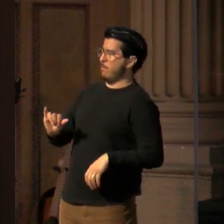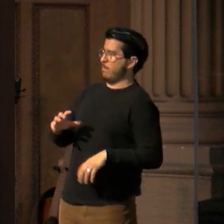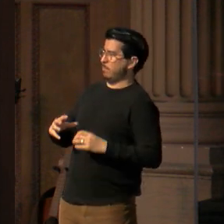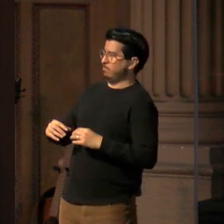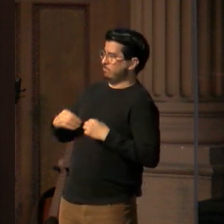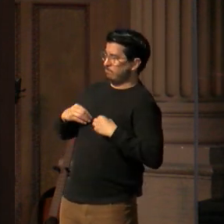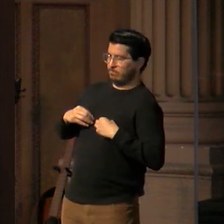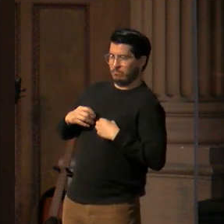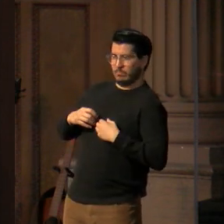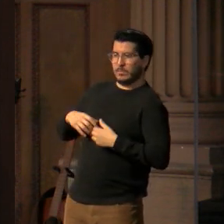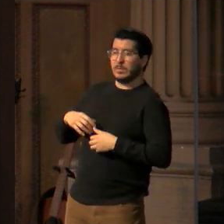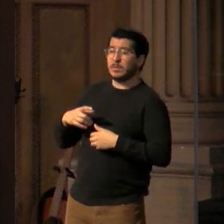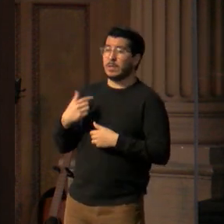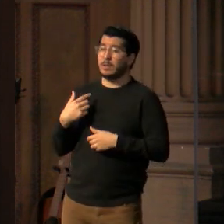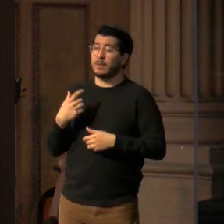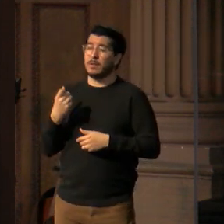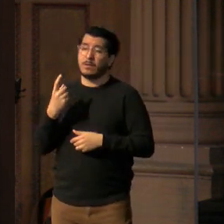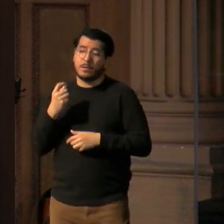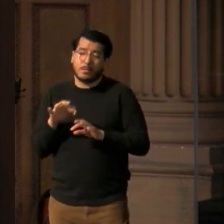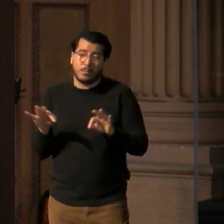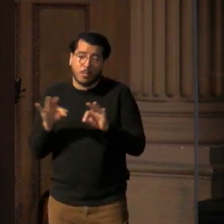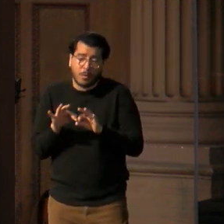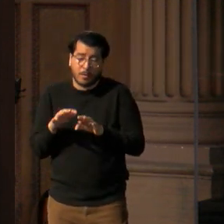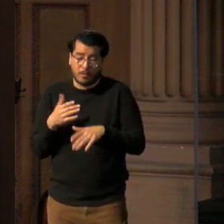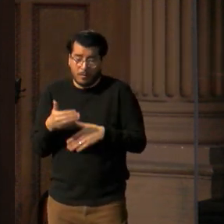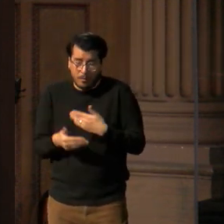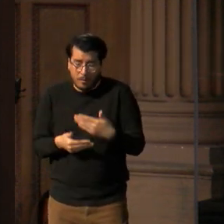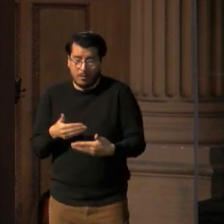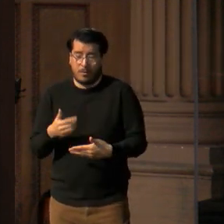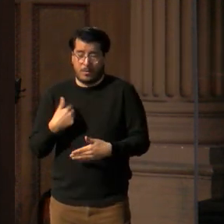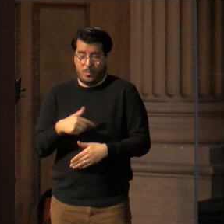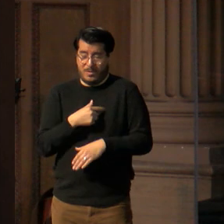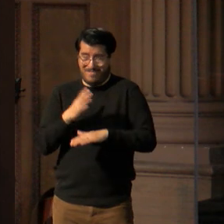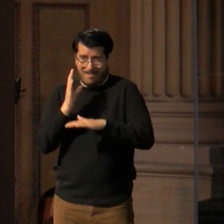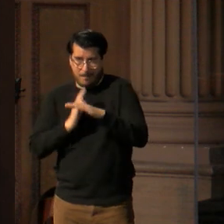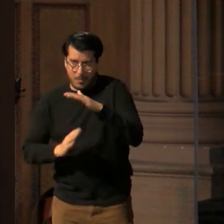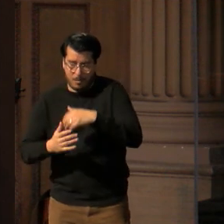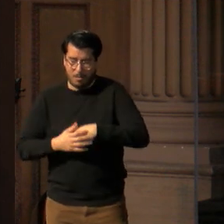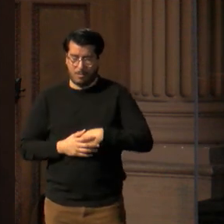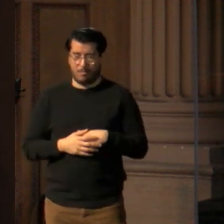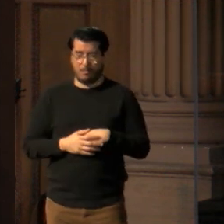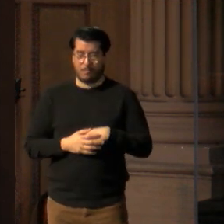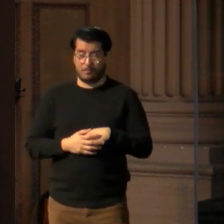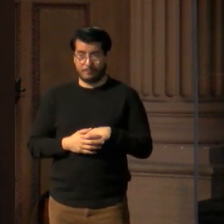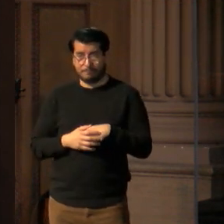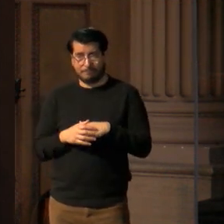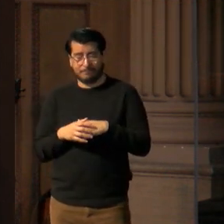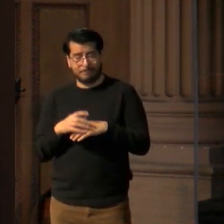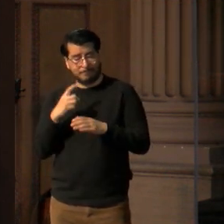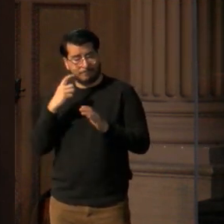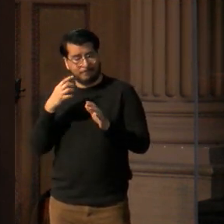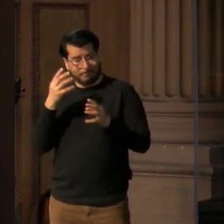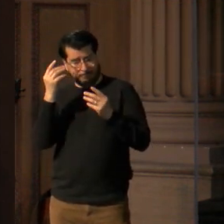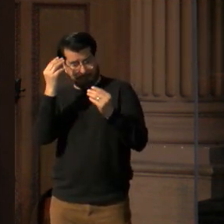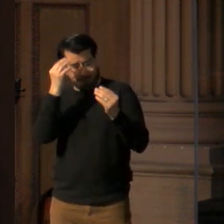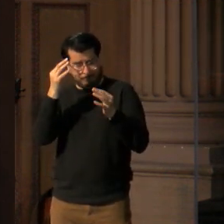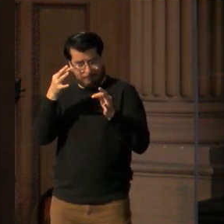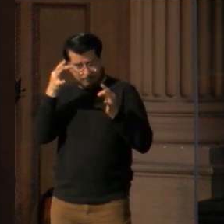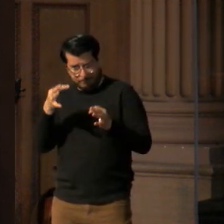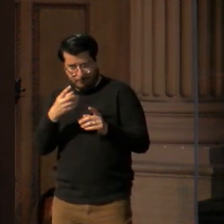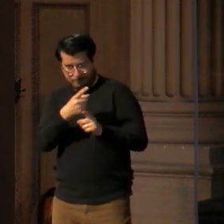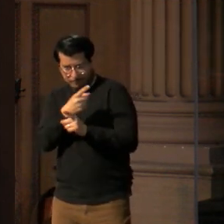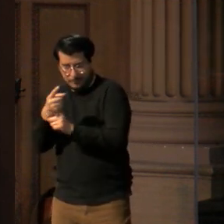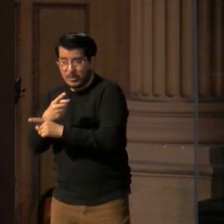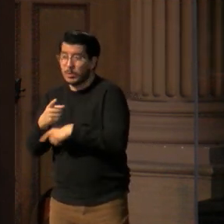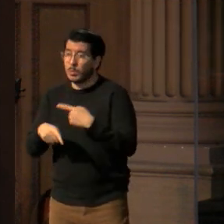As we go, we need to be completely humble and gentle and very discerning. When we start having conversations and they're asking us